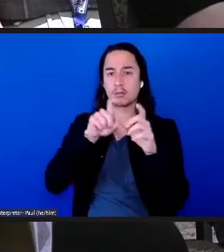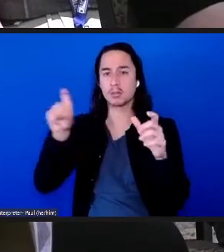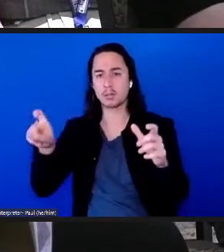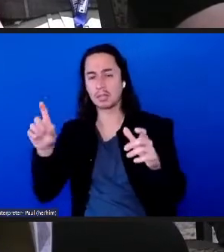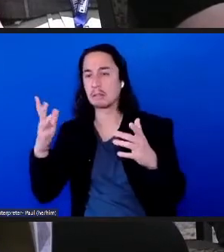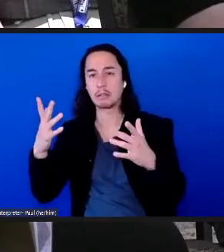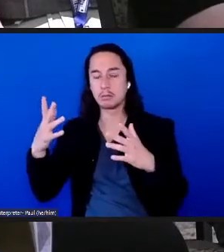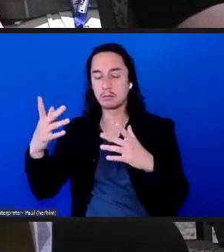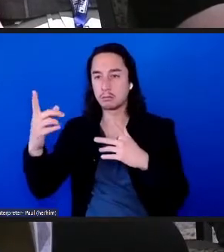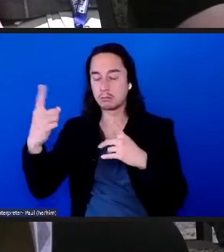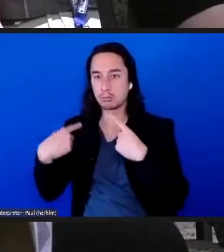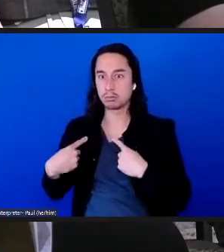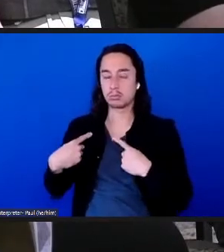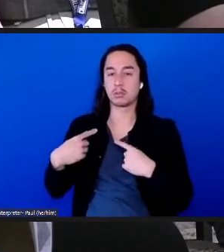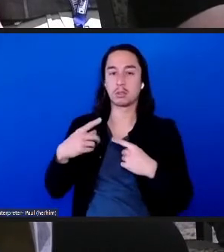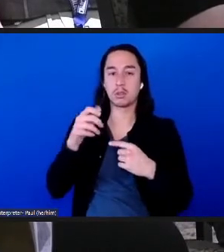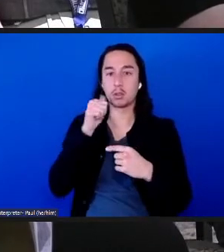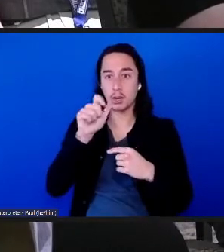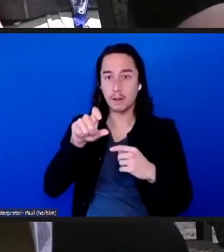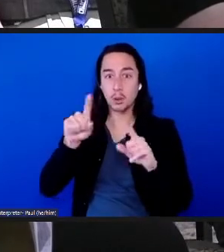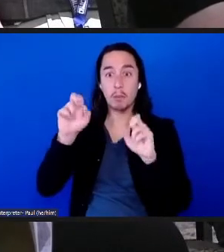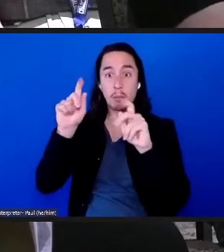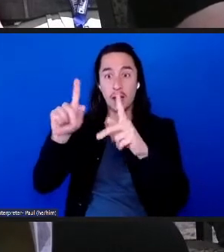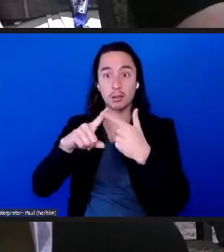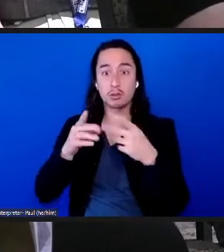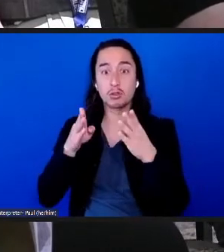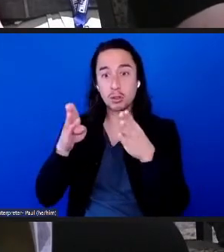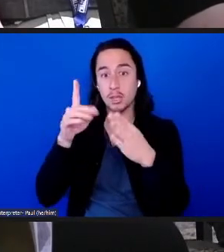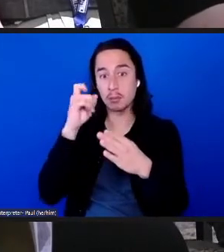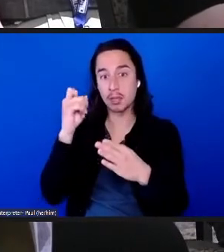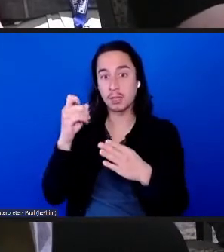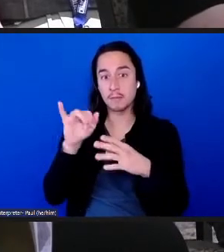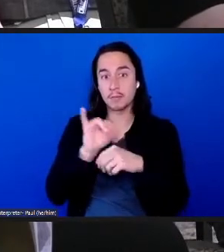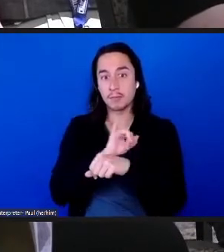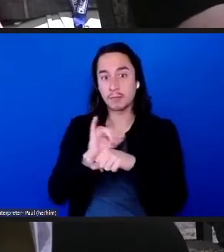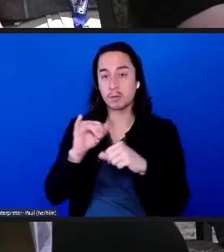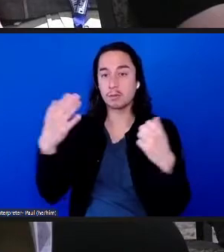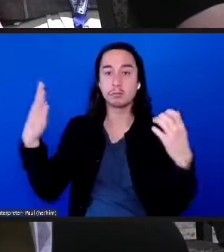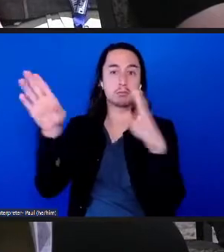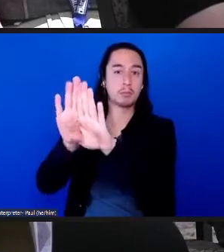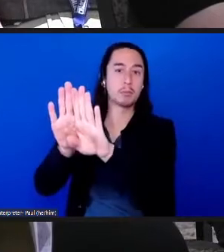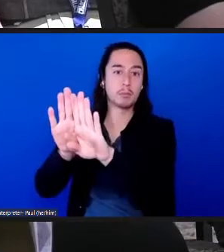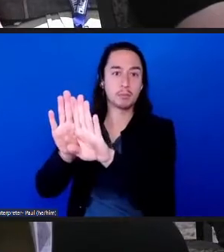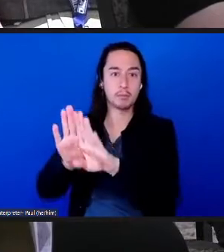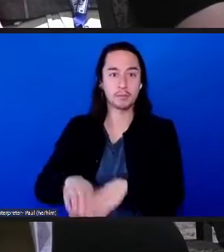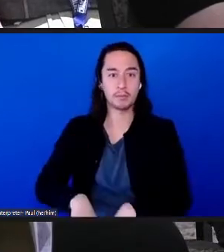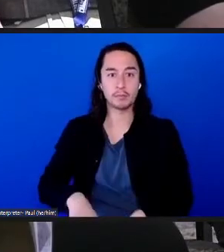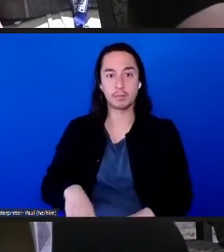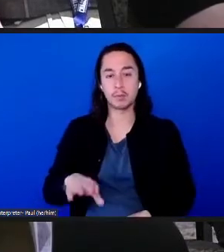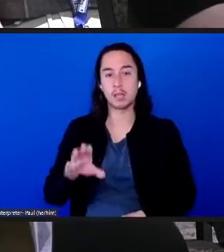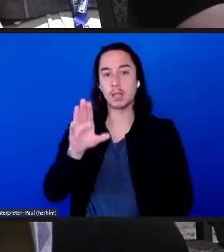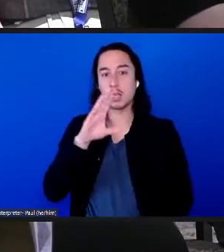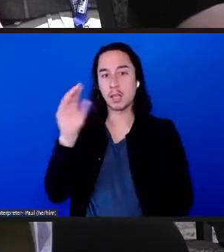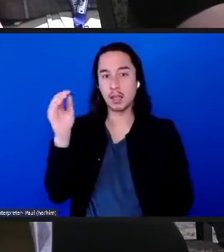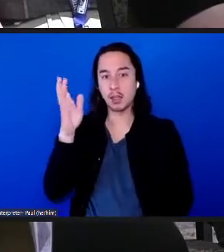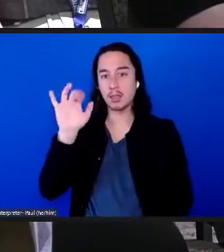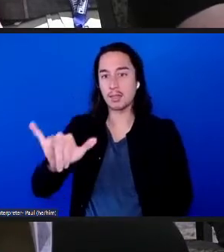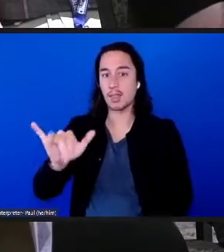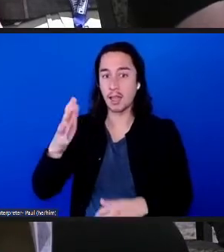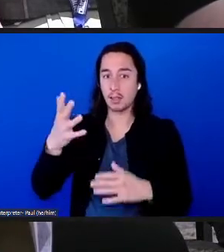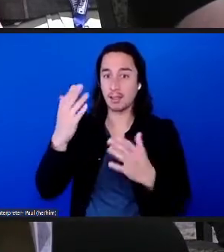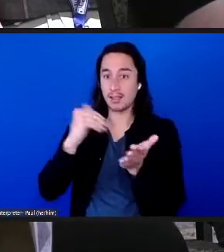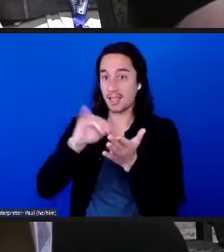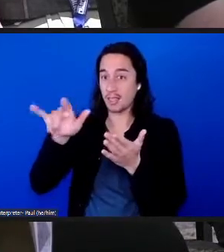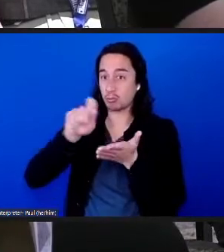to the streets, because guess what the industry does? It shuts the doors on us. And again, those writers that